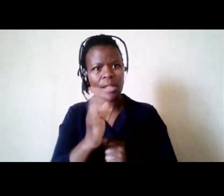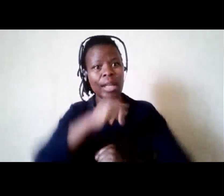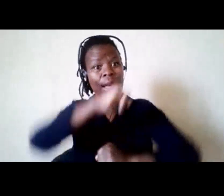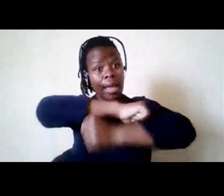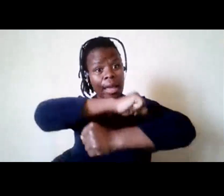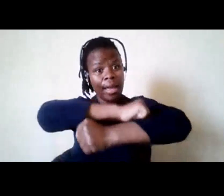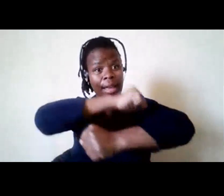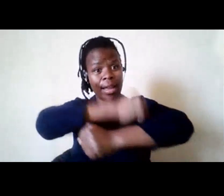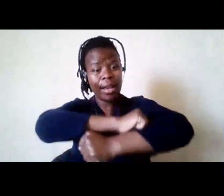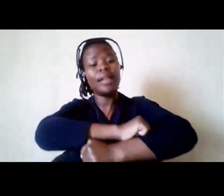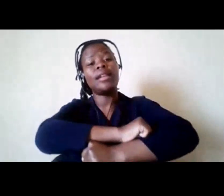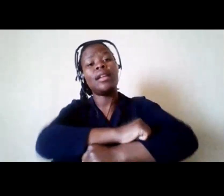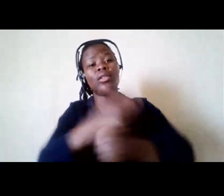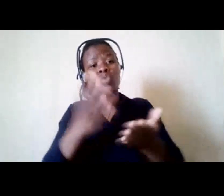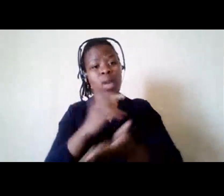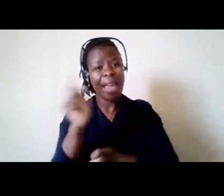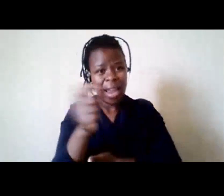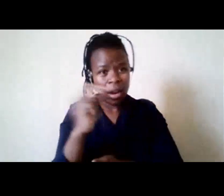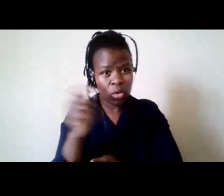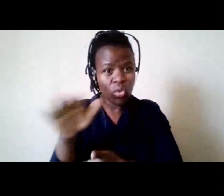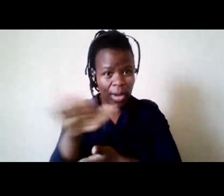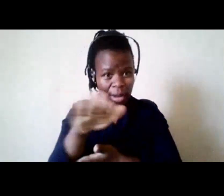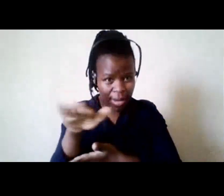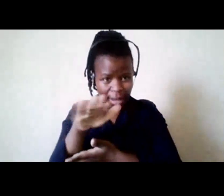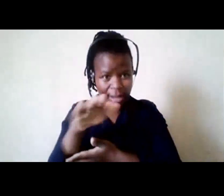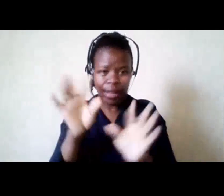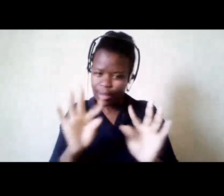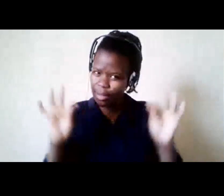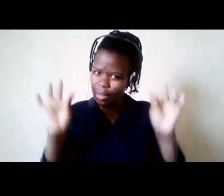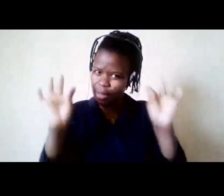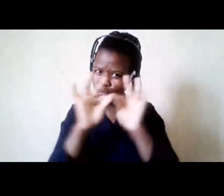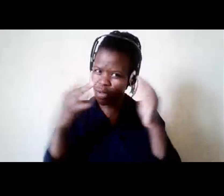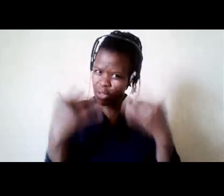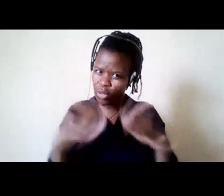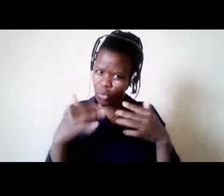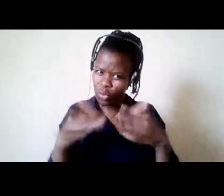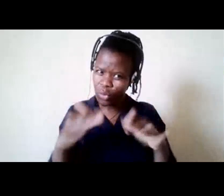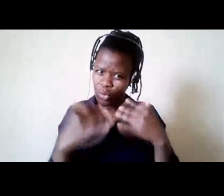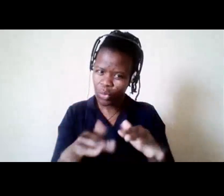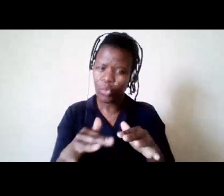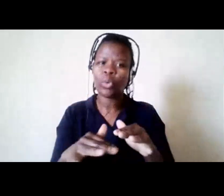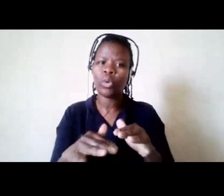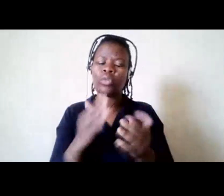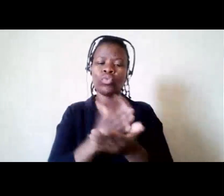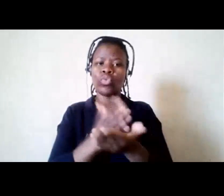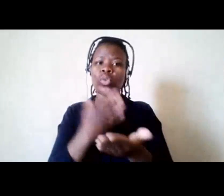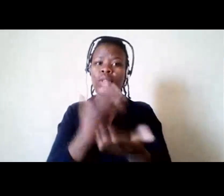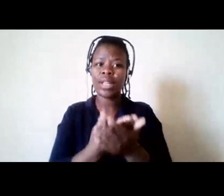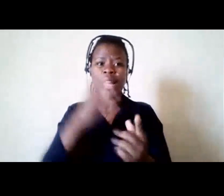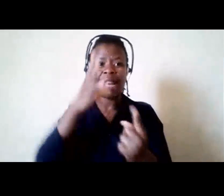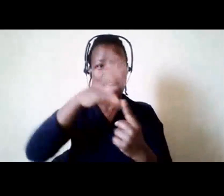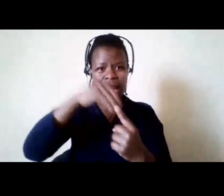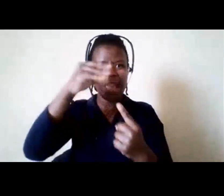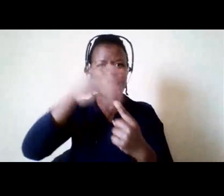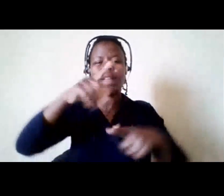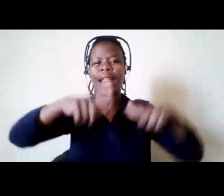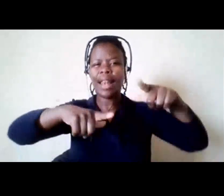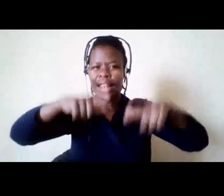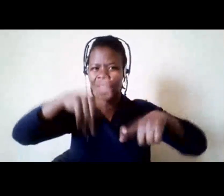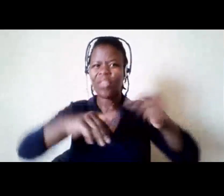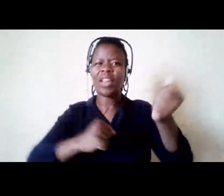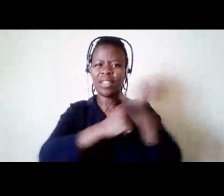in rural areas. So very, very, very, very important. And CS helps us to also identify the level of support that is needed